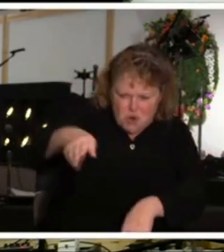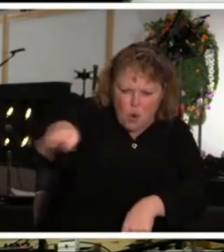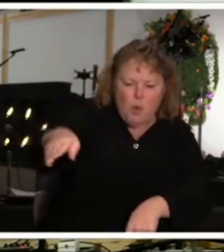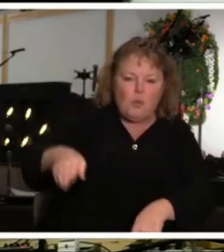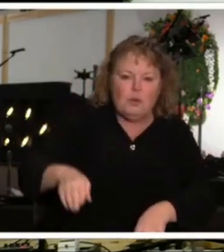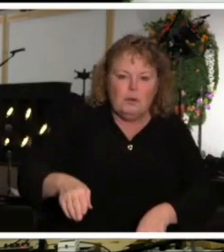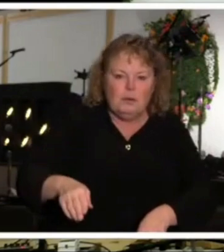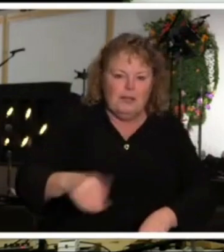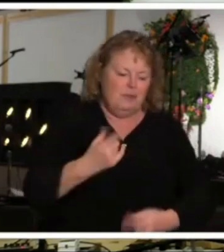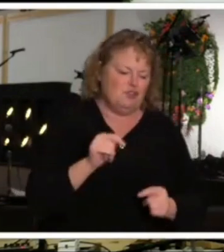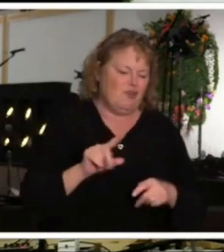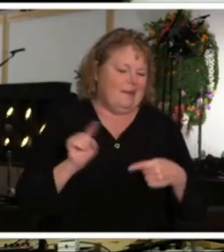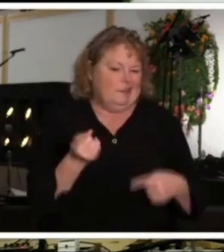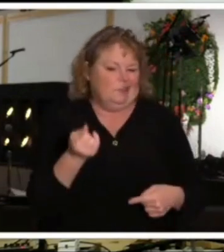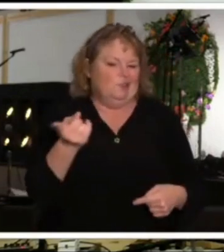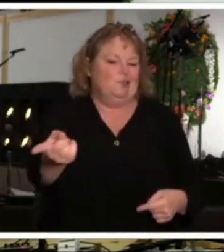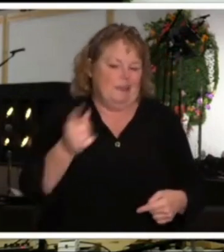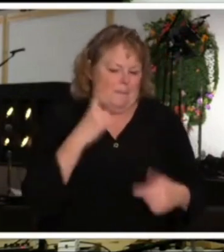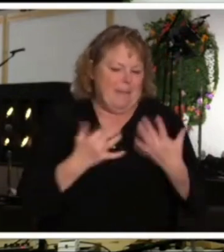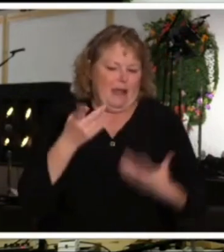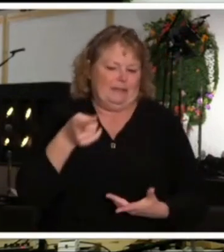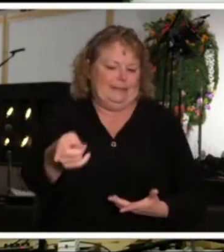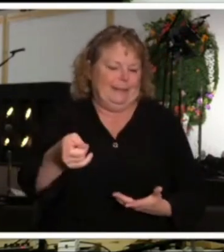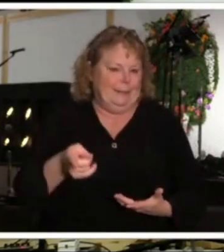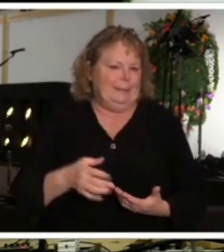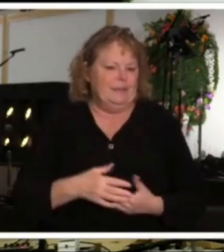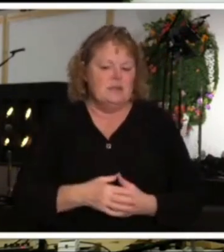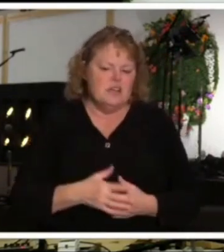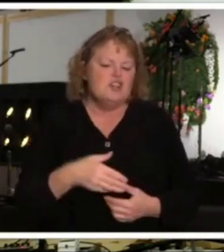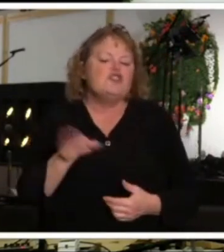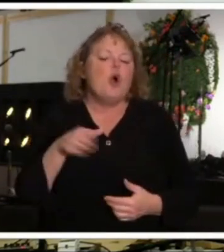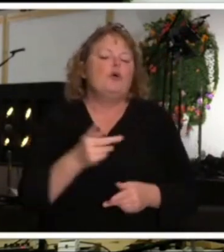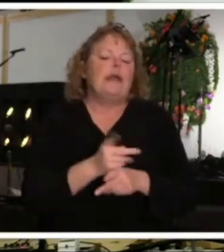trying to insult him, trying to embarrass him in front of everyone.